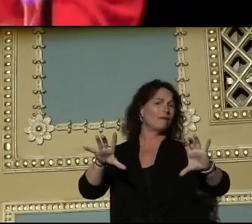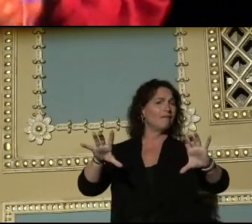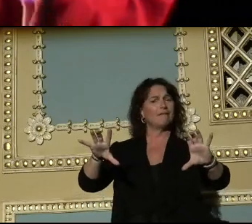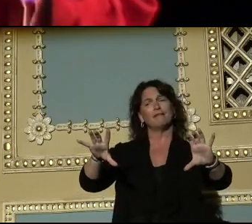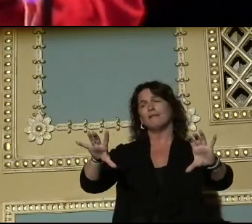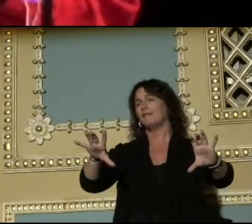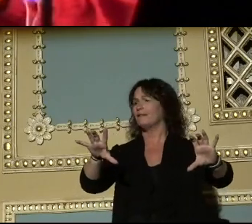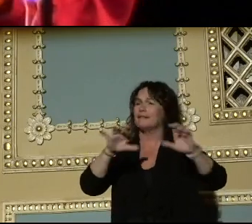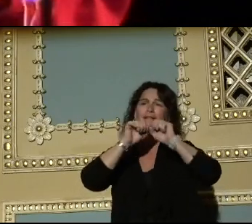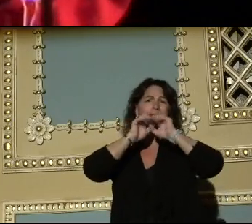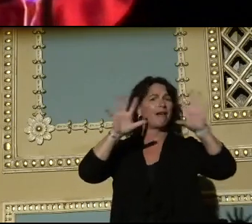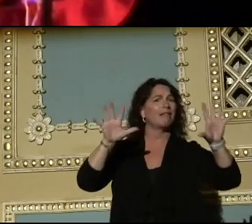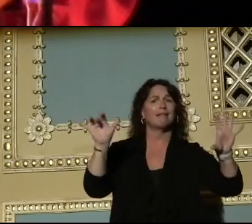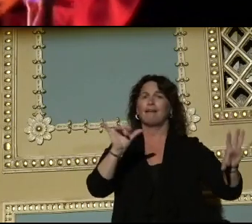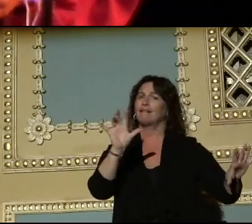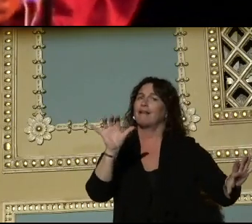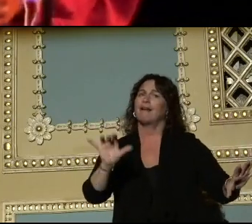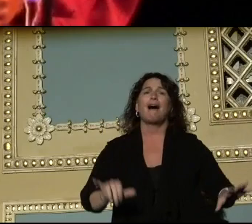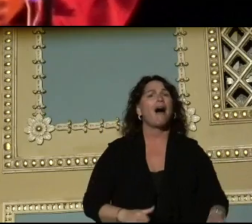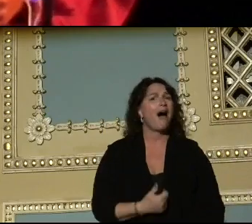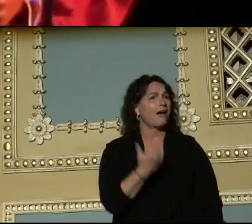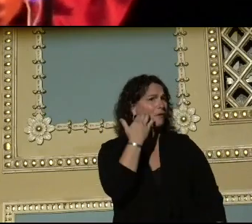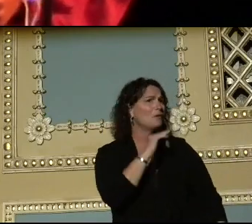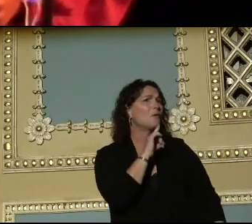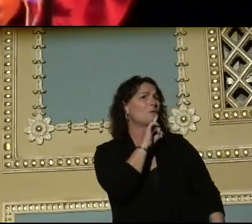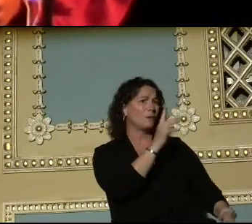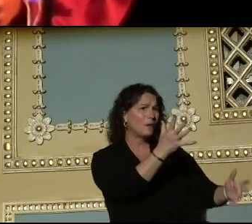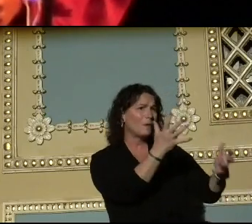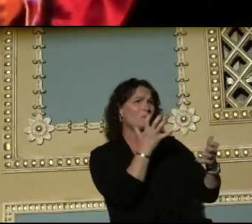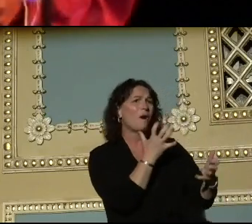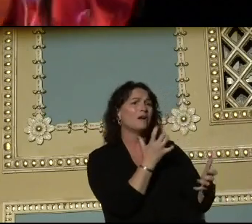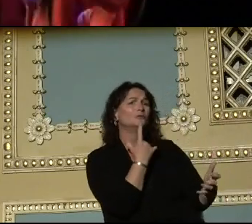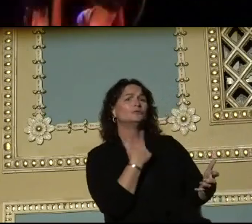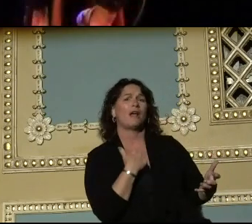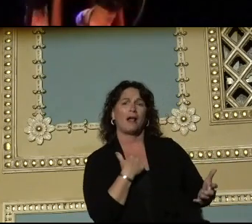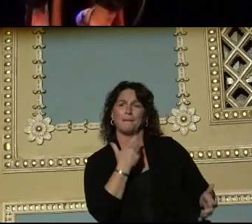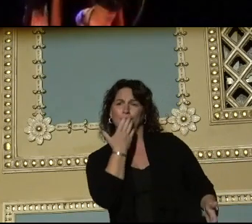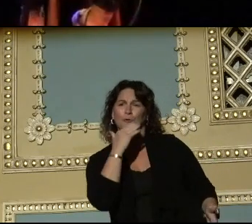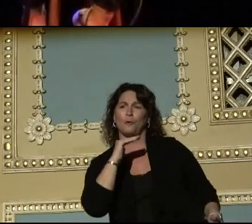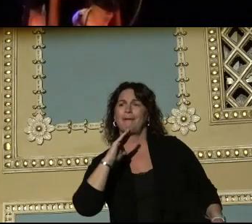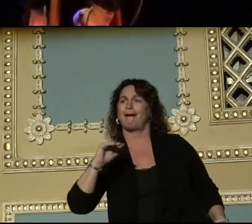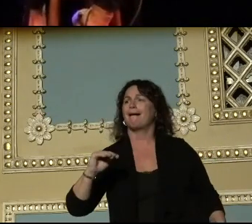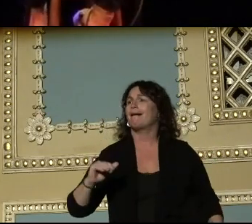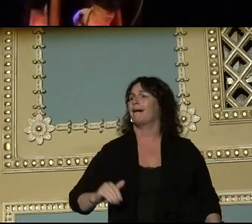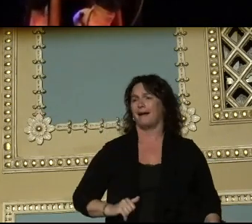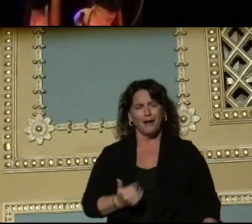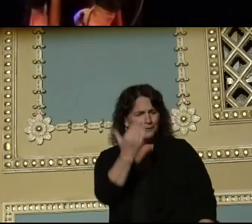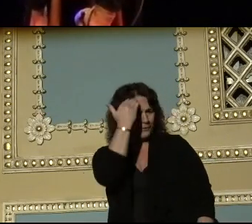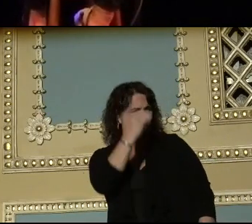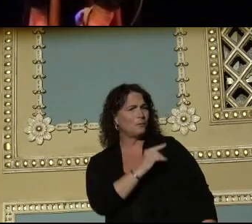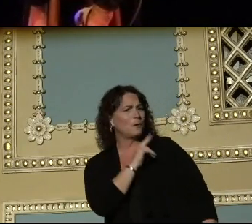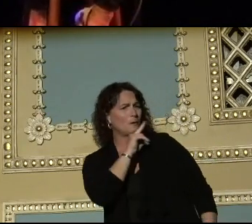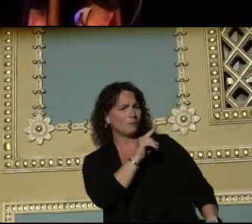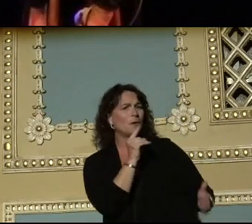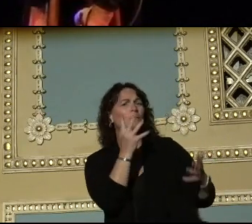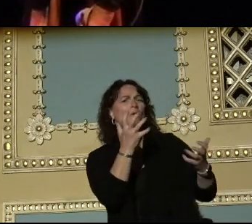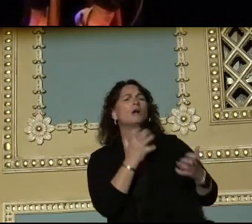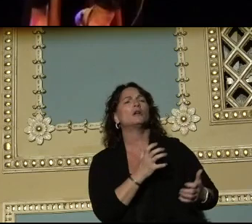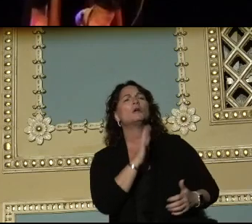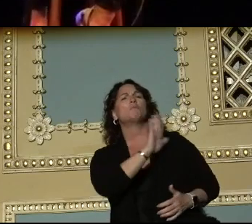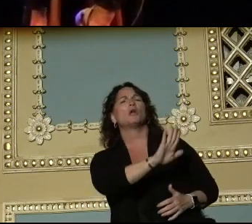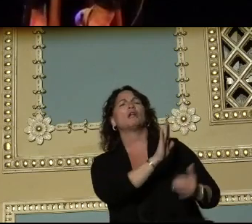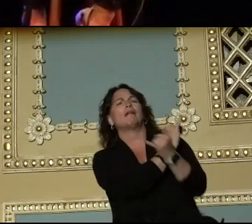all. I know you really want to tell me goodbye. I know you really want to be your